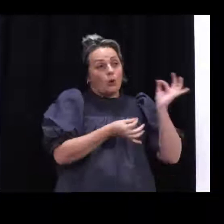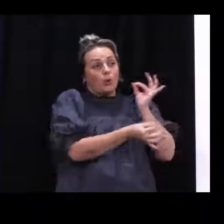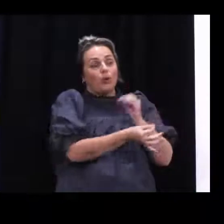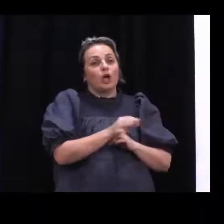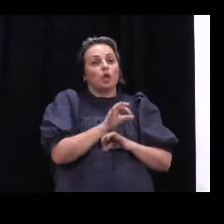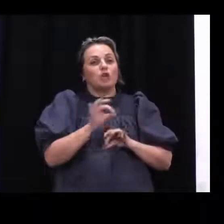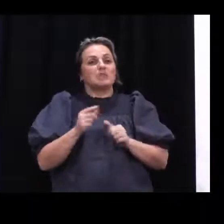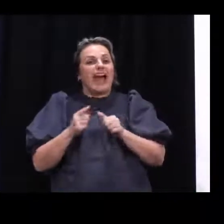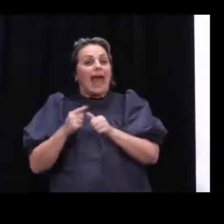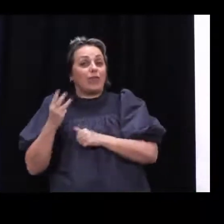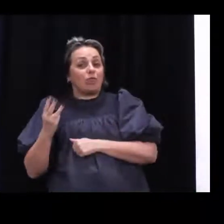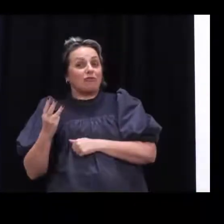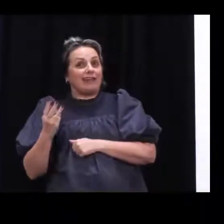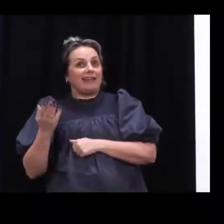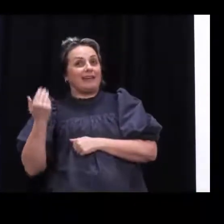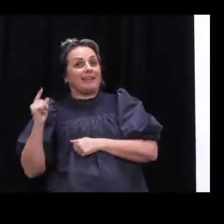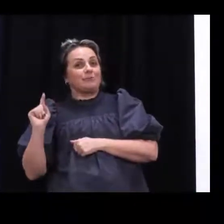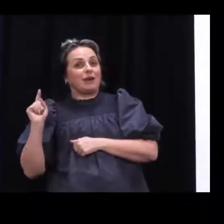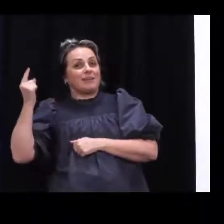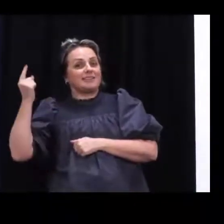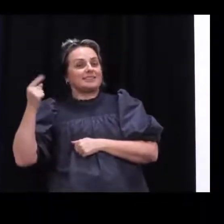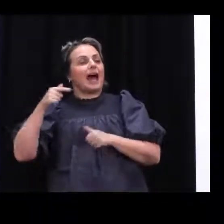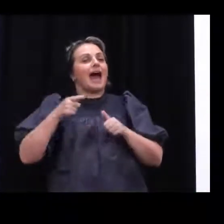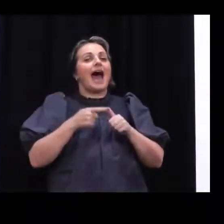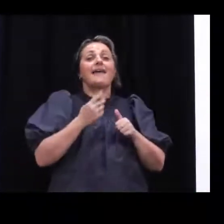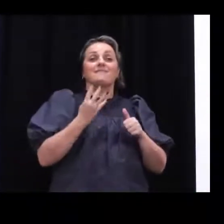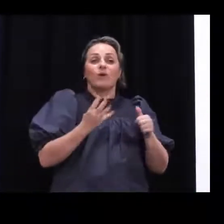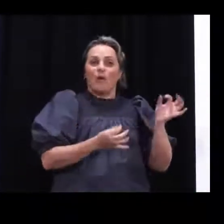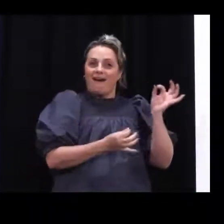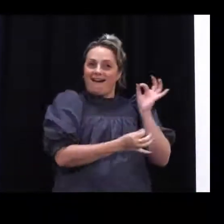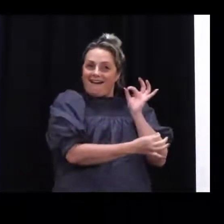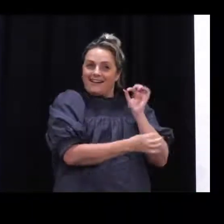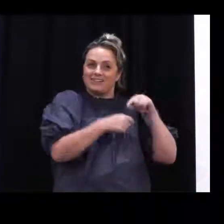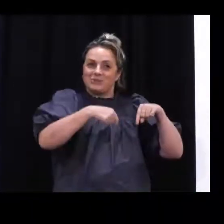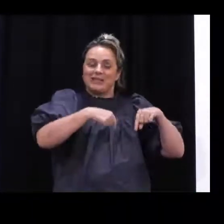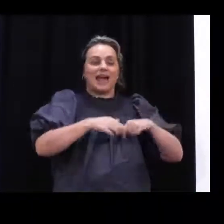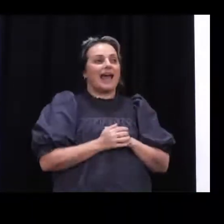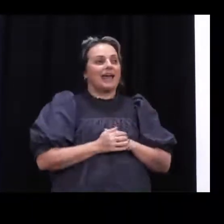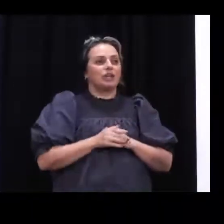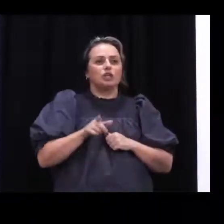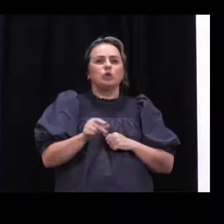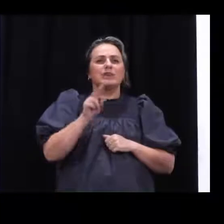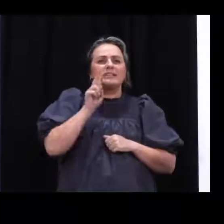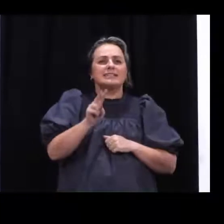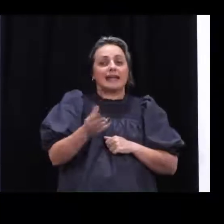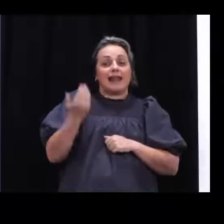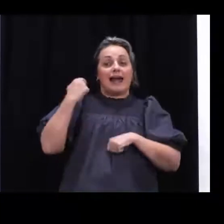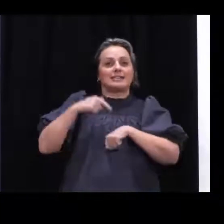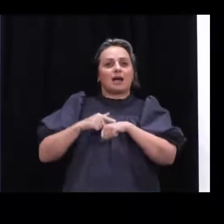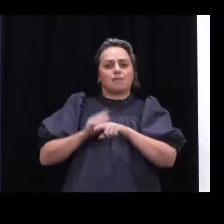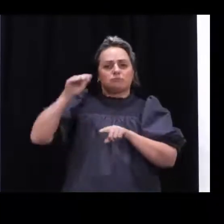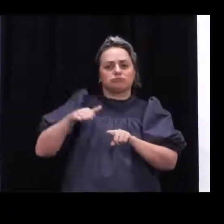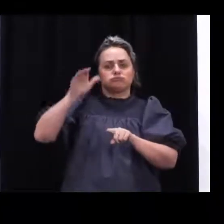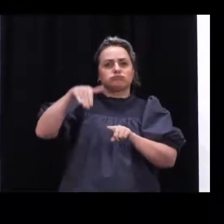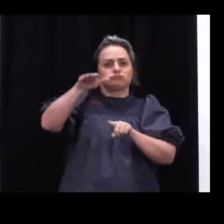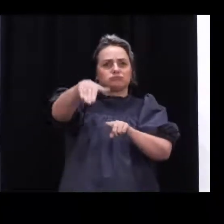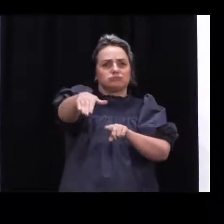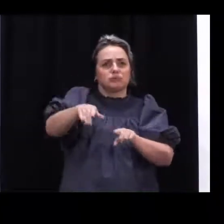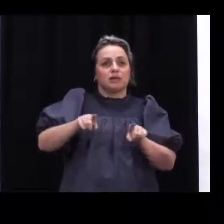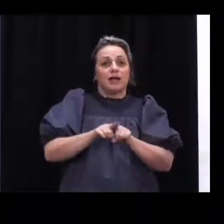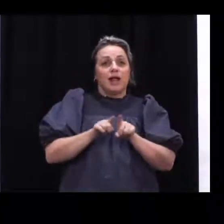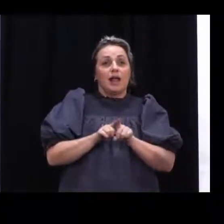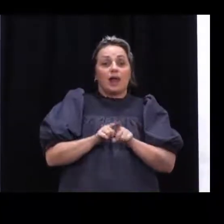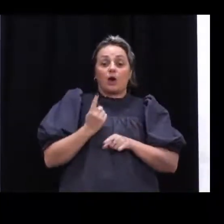only A4 sized visual aids today, but you can see how that bounced around. And in fact, one of the numbers was 53 one day before